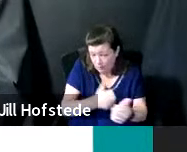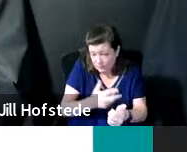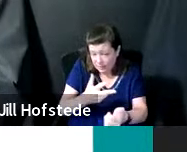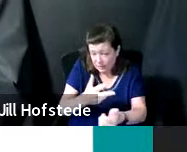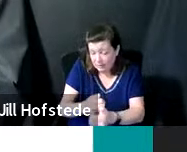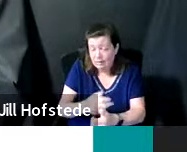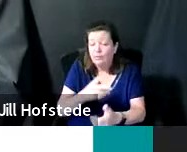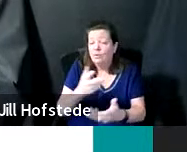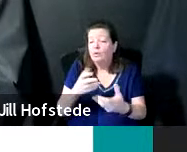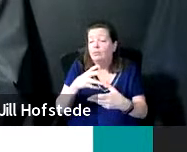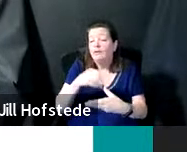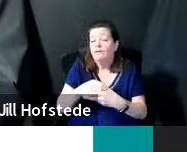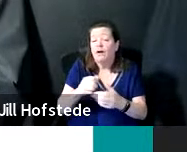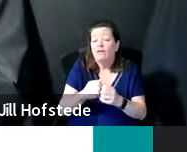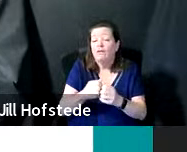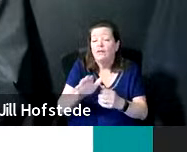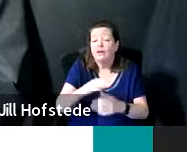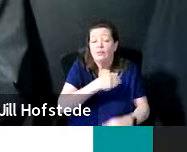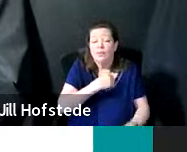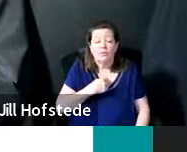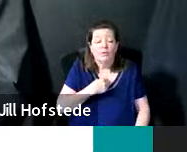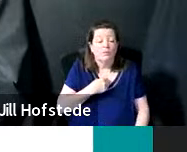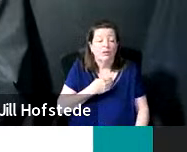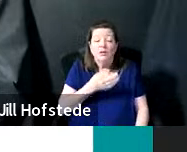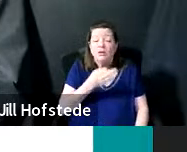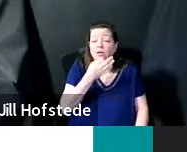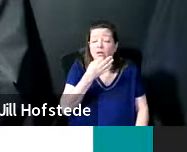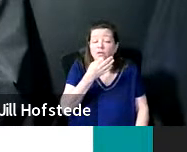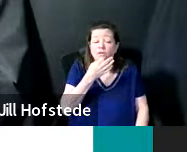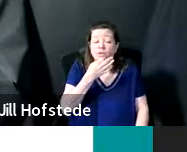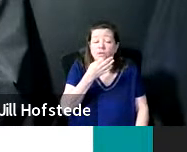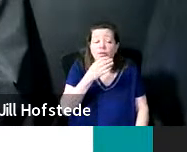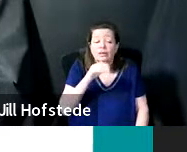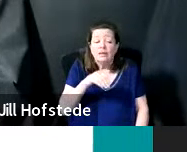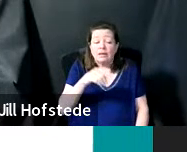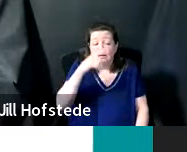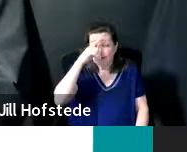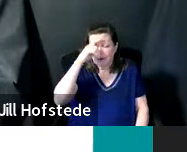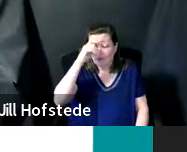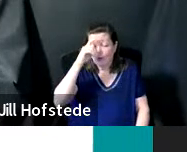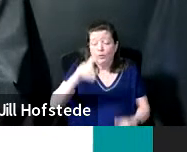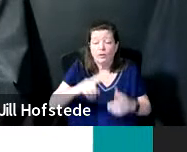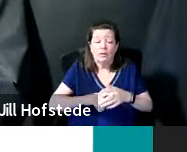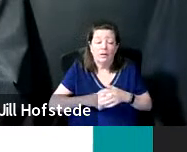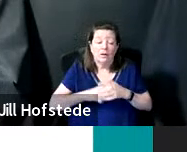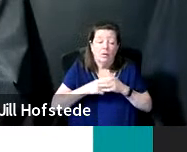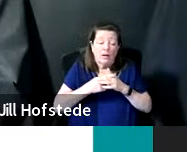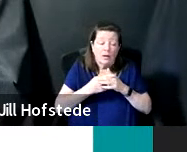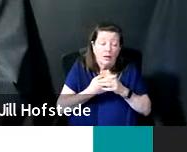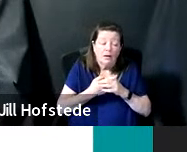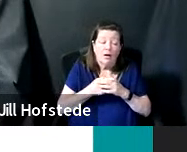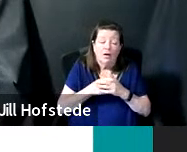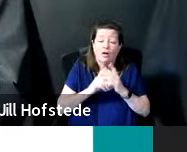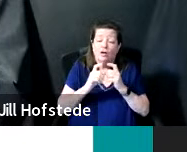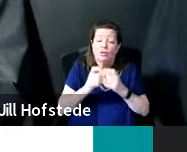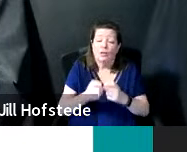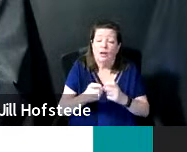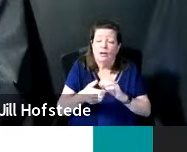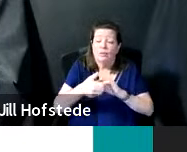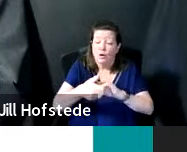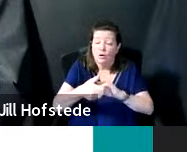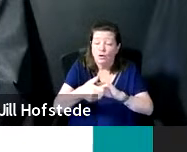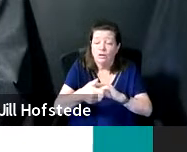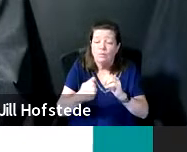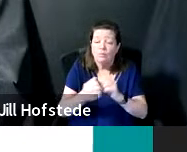membership. Also coming up pretty soon here over the summer is we're going to get going on our miniature grant partnerships with our